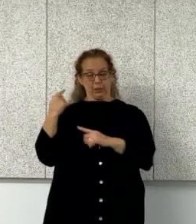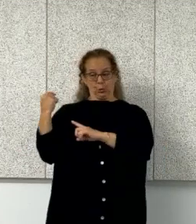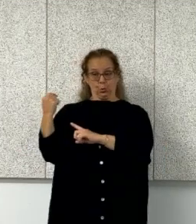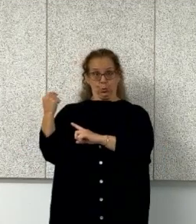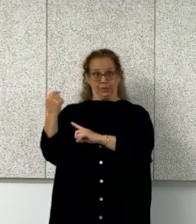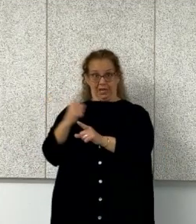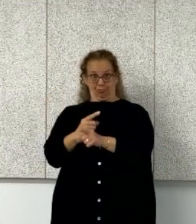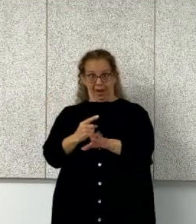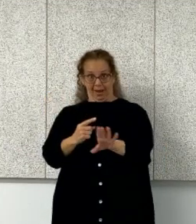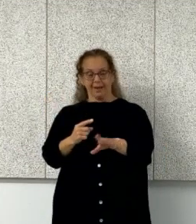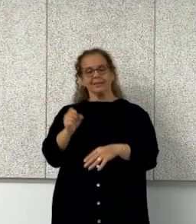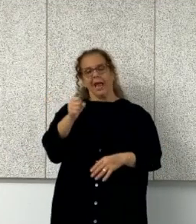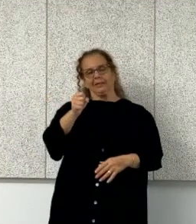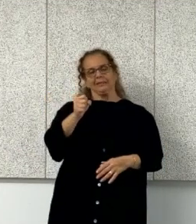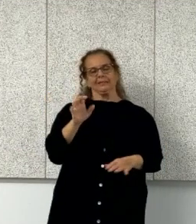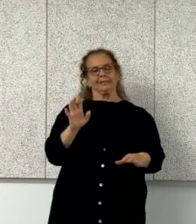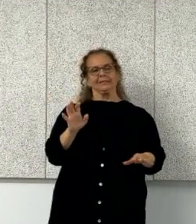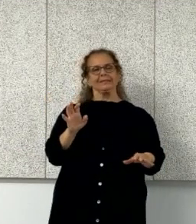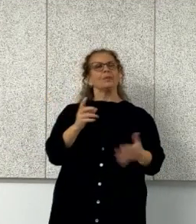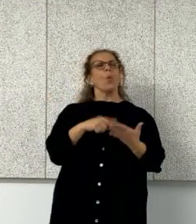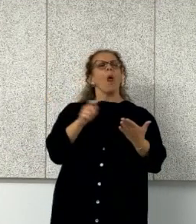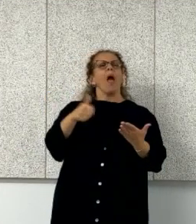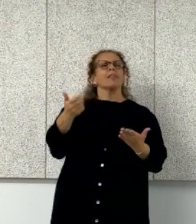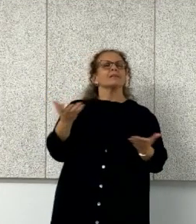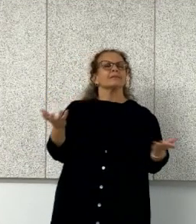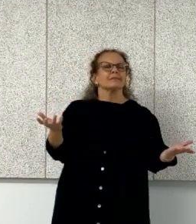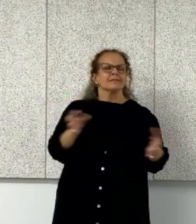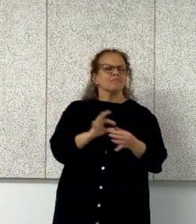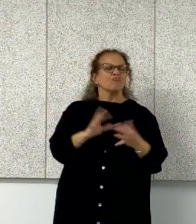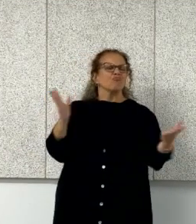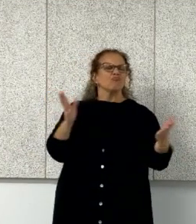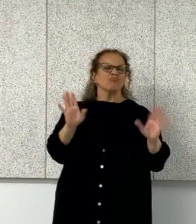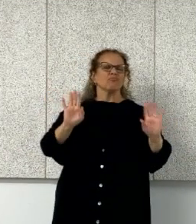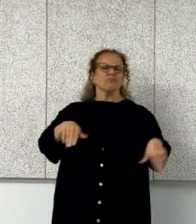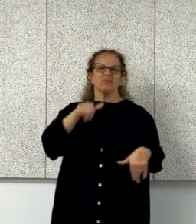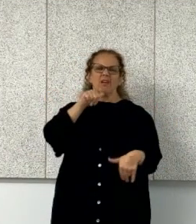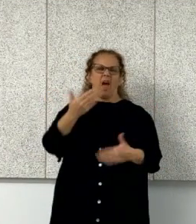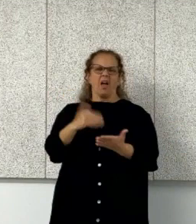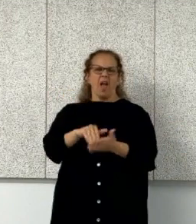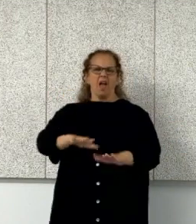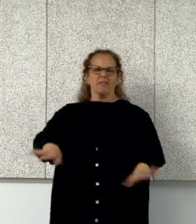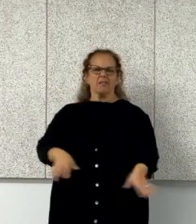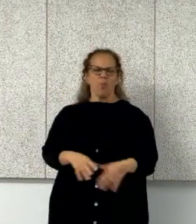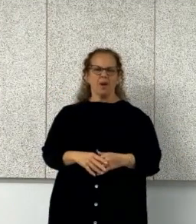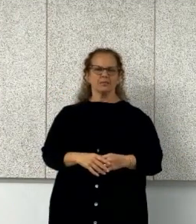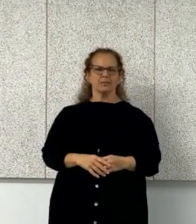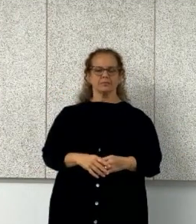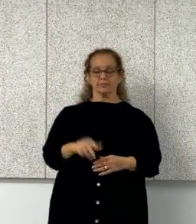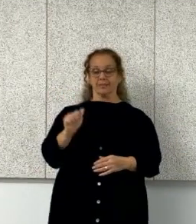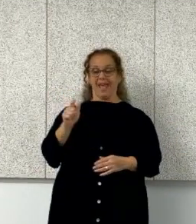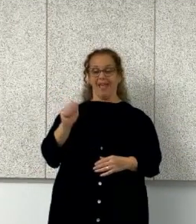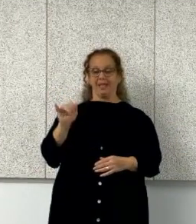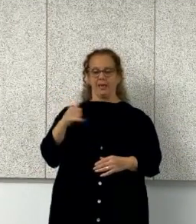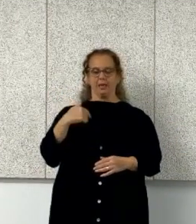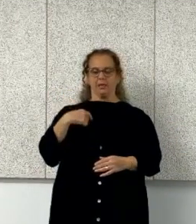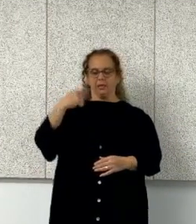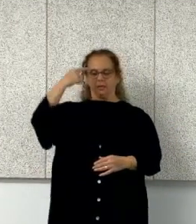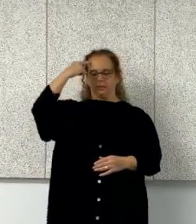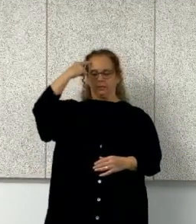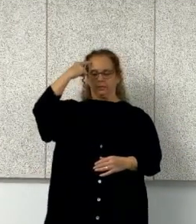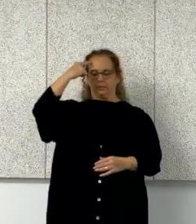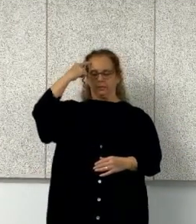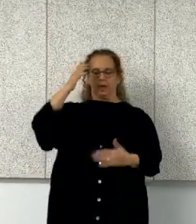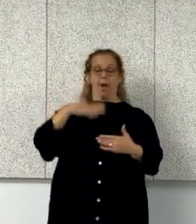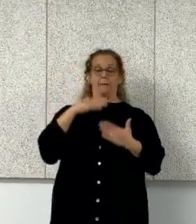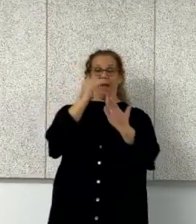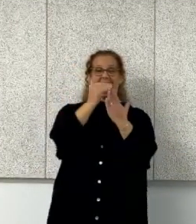You revoke it. No pressure. What else are you releasing? I mean, I have like a list of I made myself mentally like pare down my